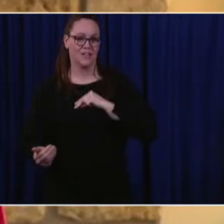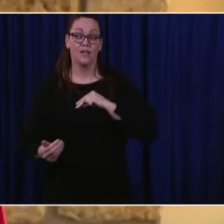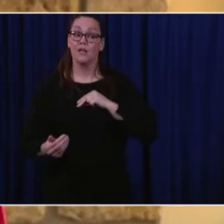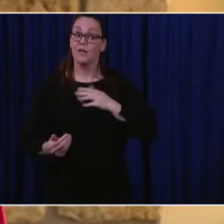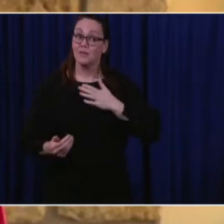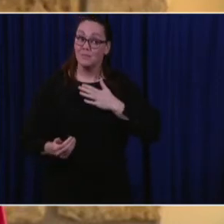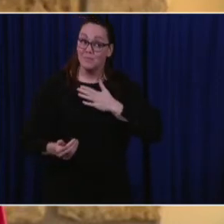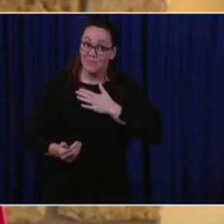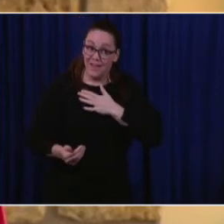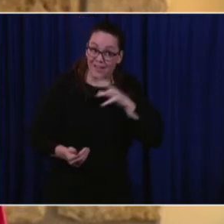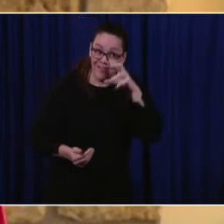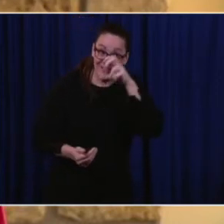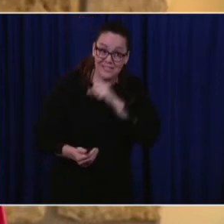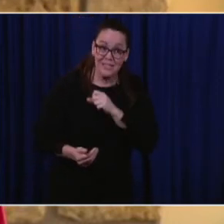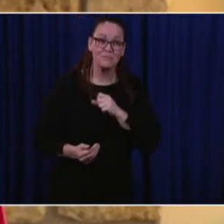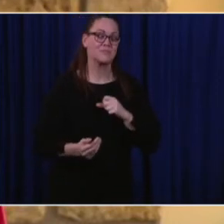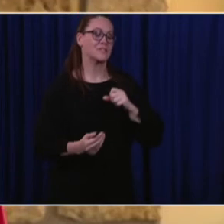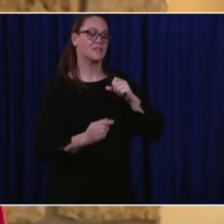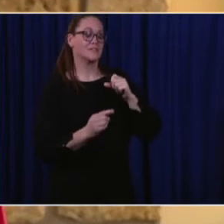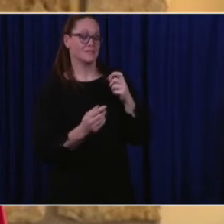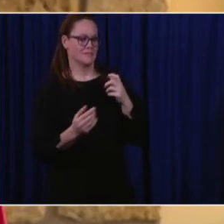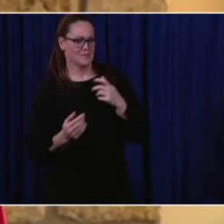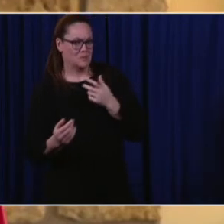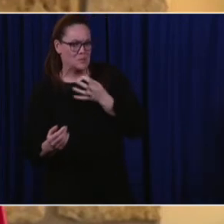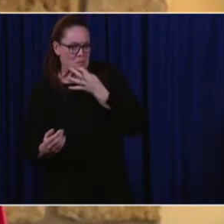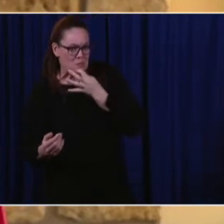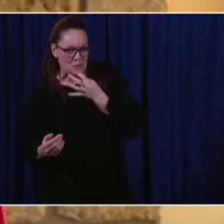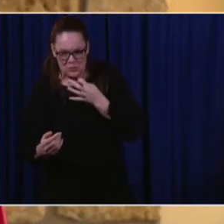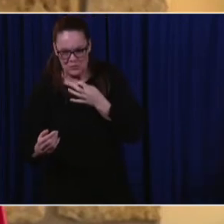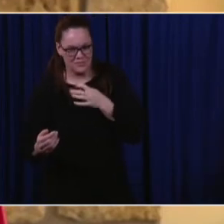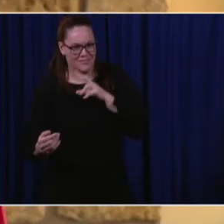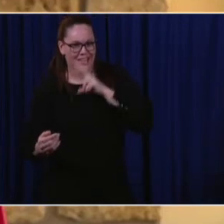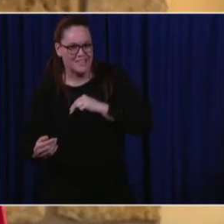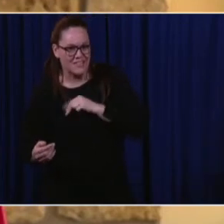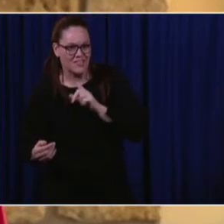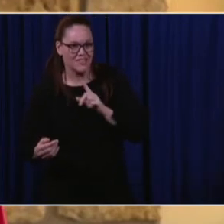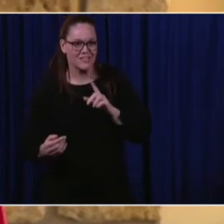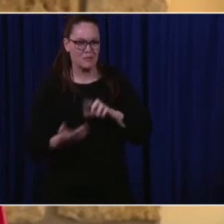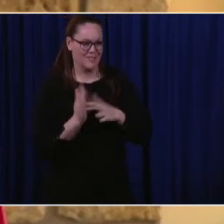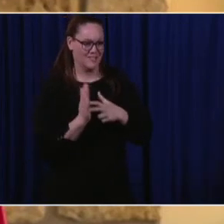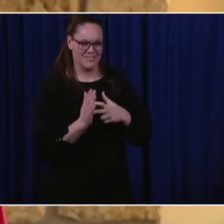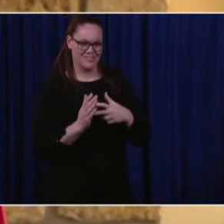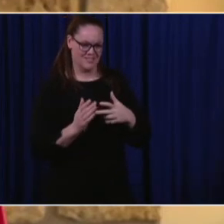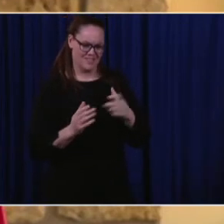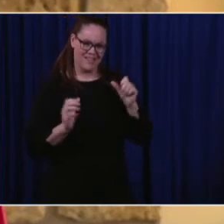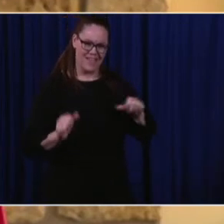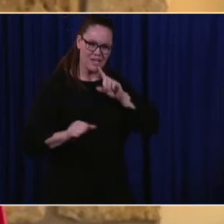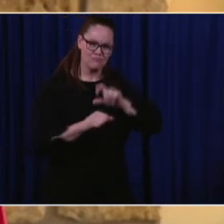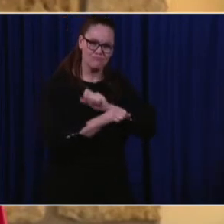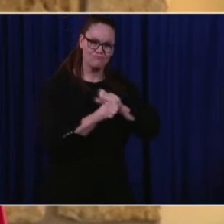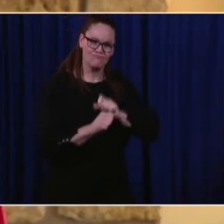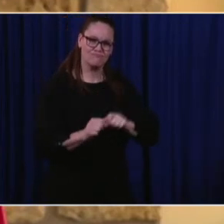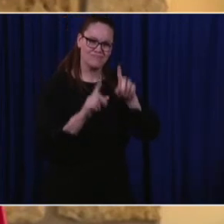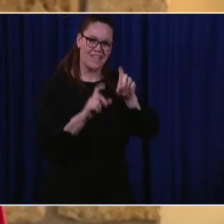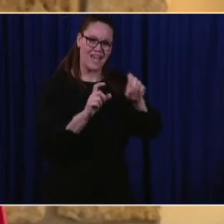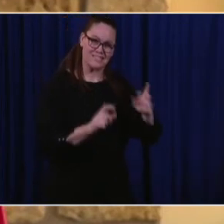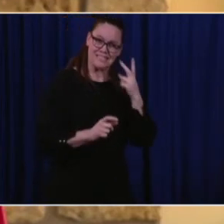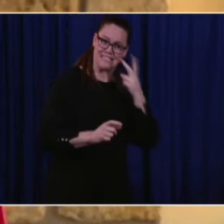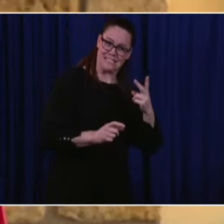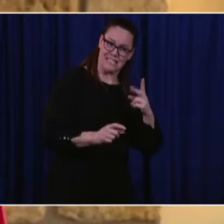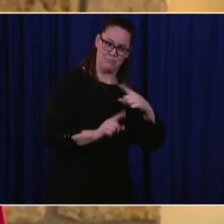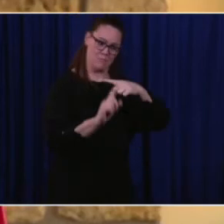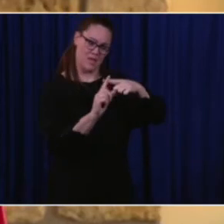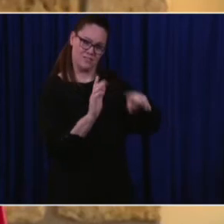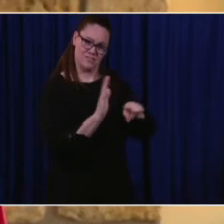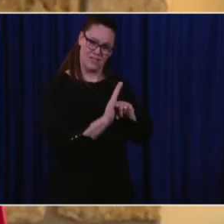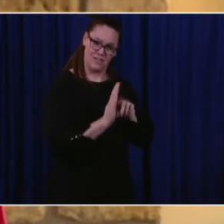COVID test considering how long that you incubate the virus. And also a second question, is there going to be a site built to let people